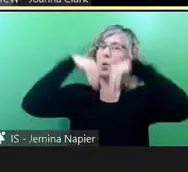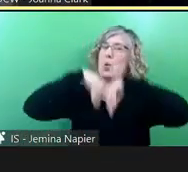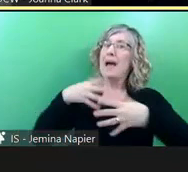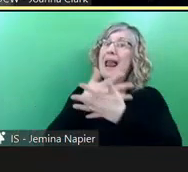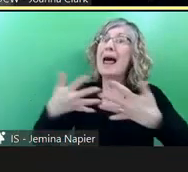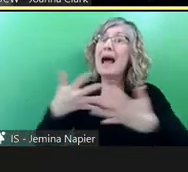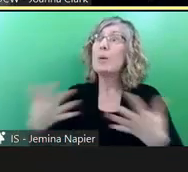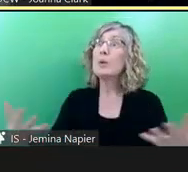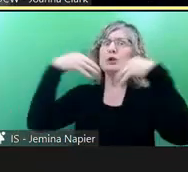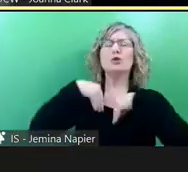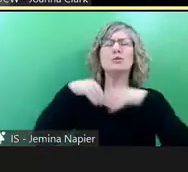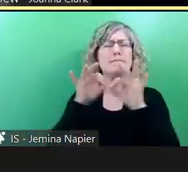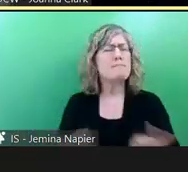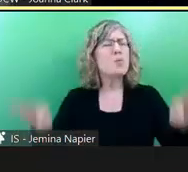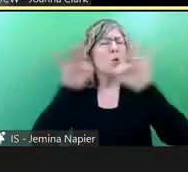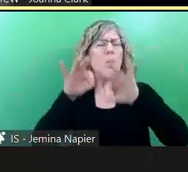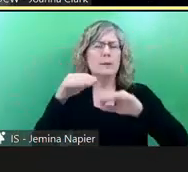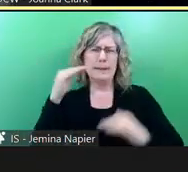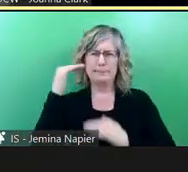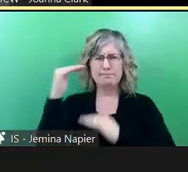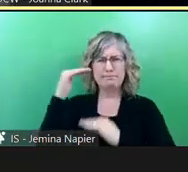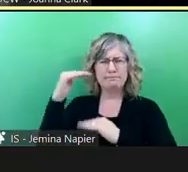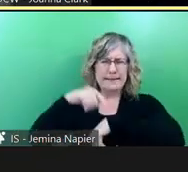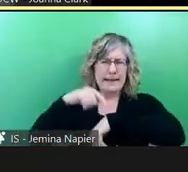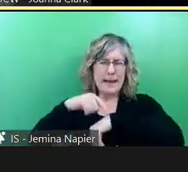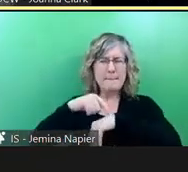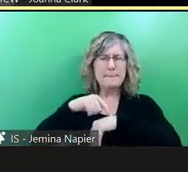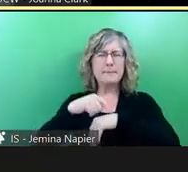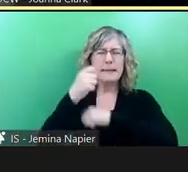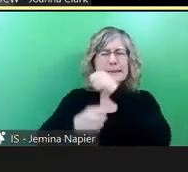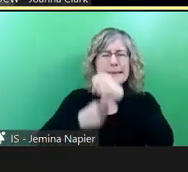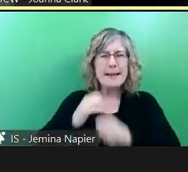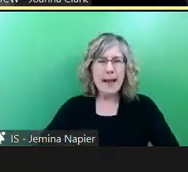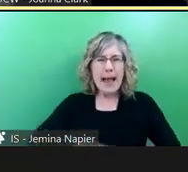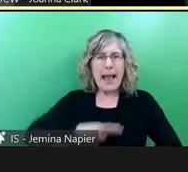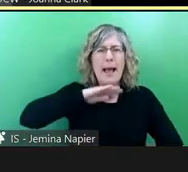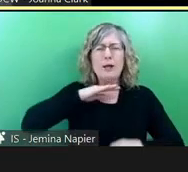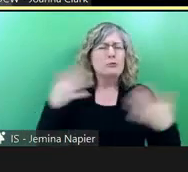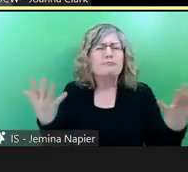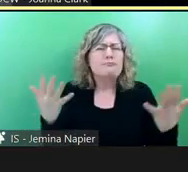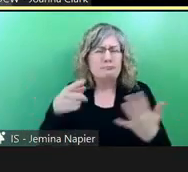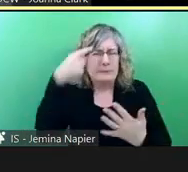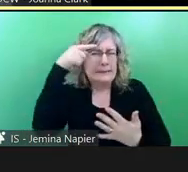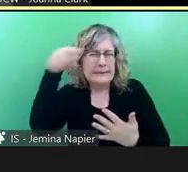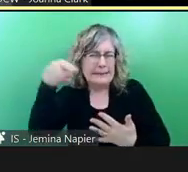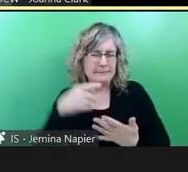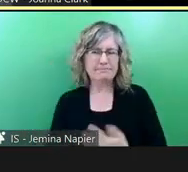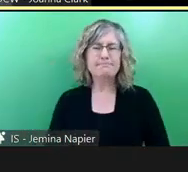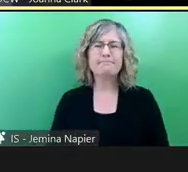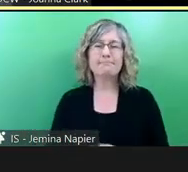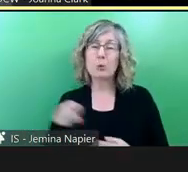you a few seconds to fill those in, and then we'll see the results.